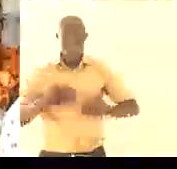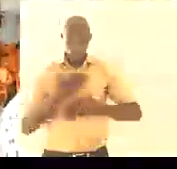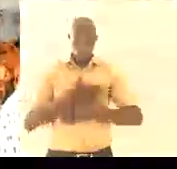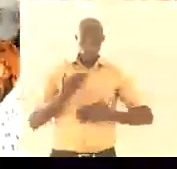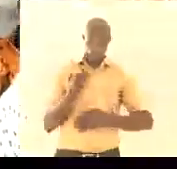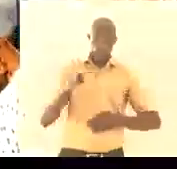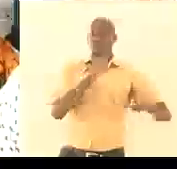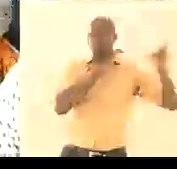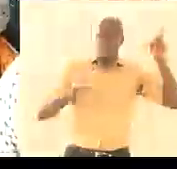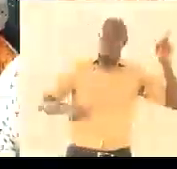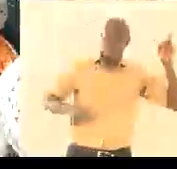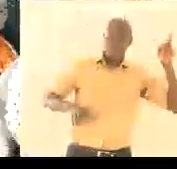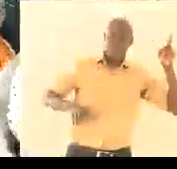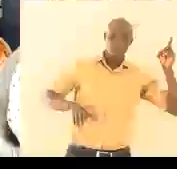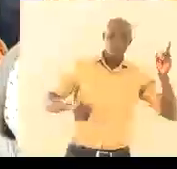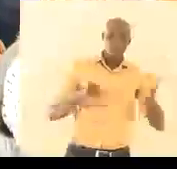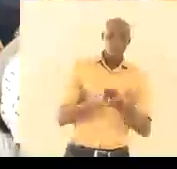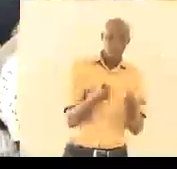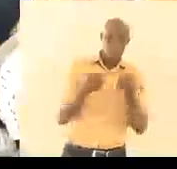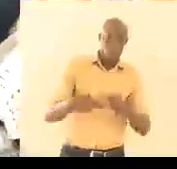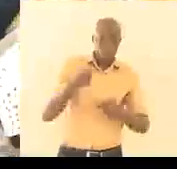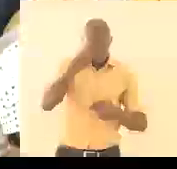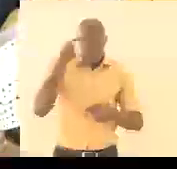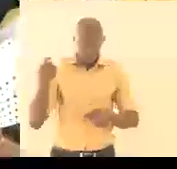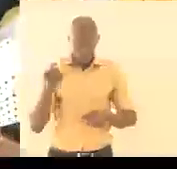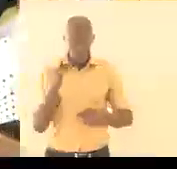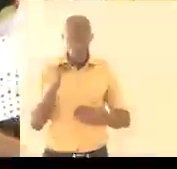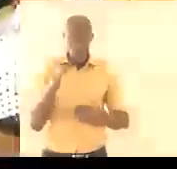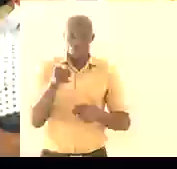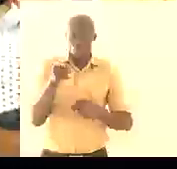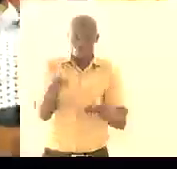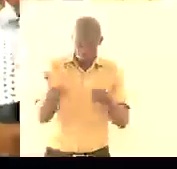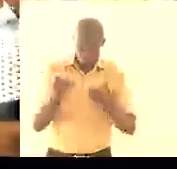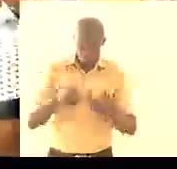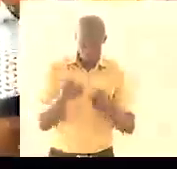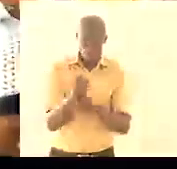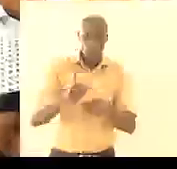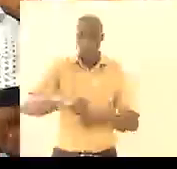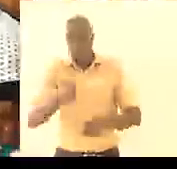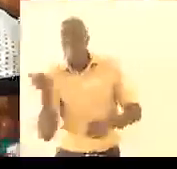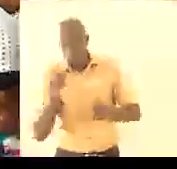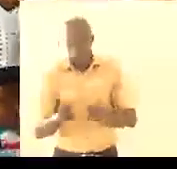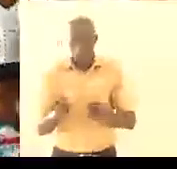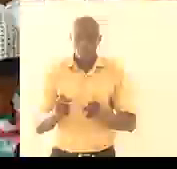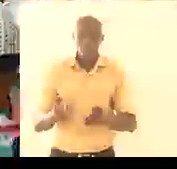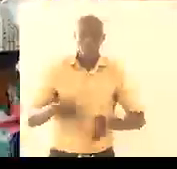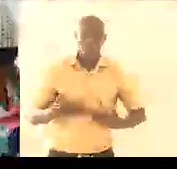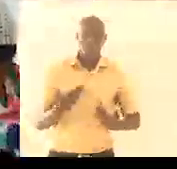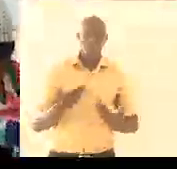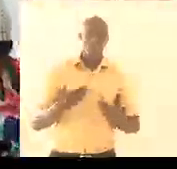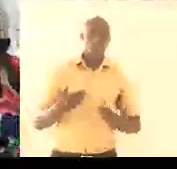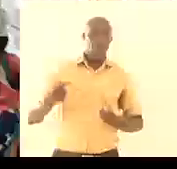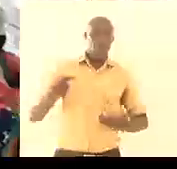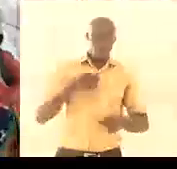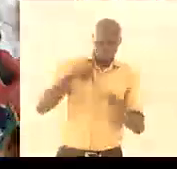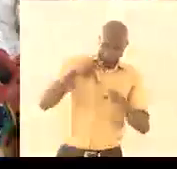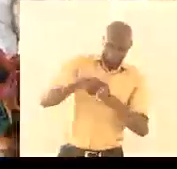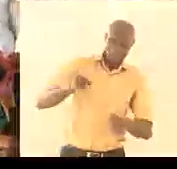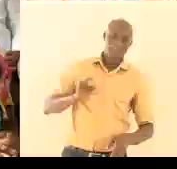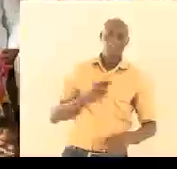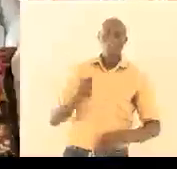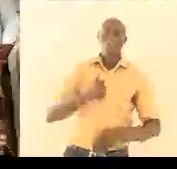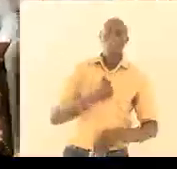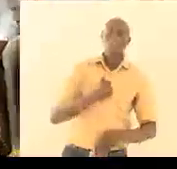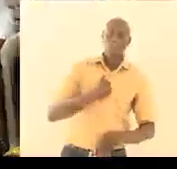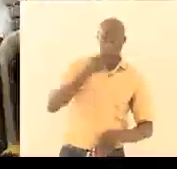Christ is a happiness that comes on account of wanting to make other people happy. But you know what? We cheat ourselves. We cheat